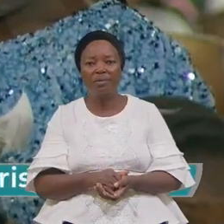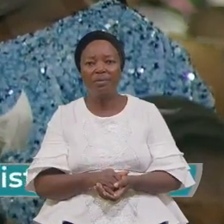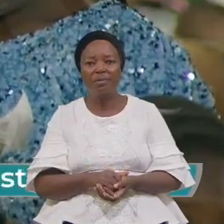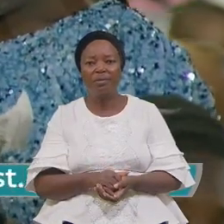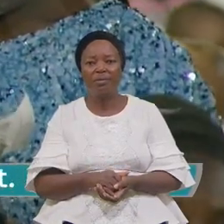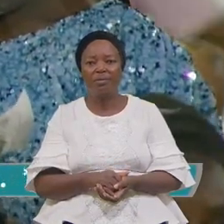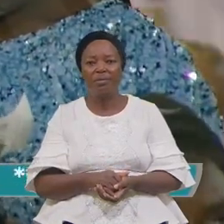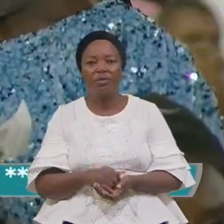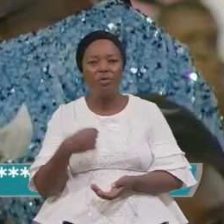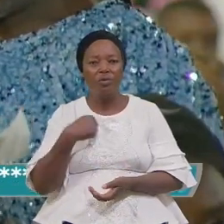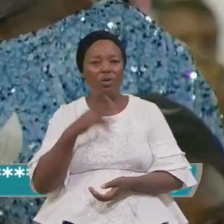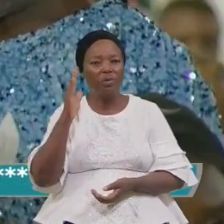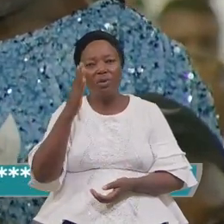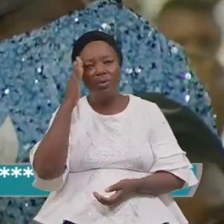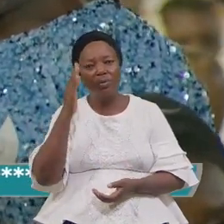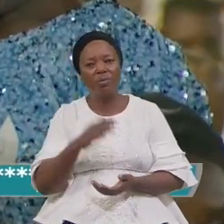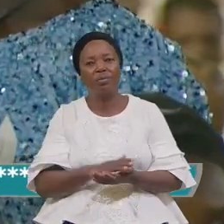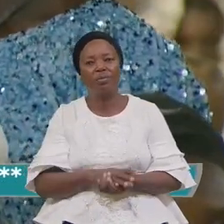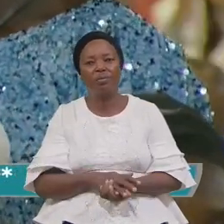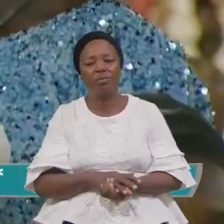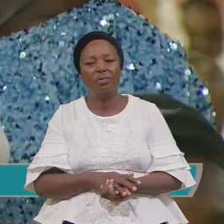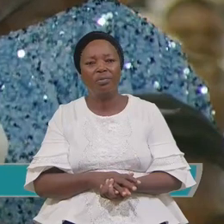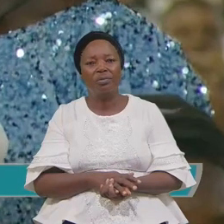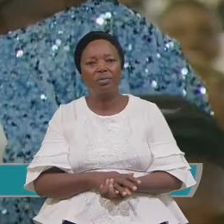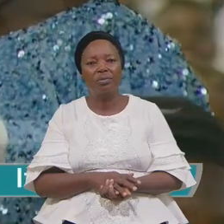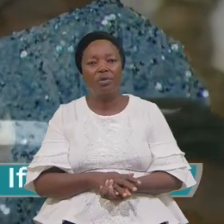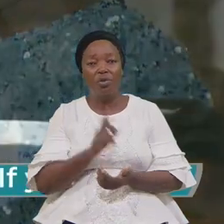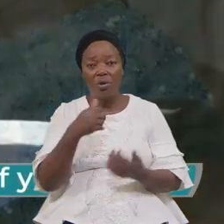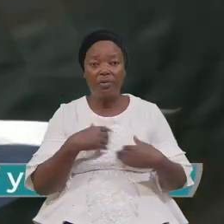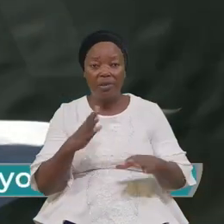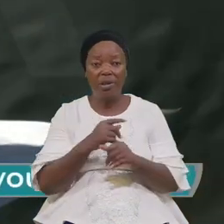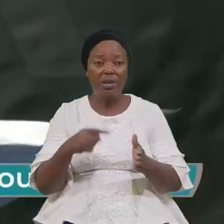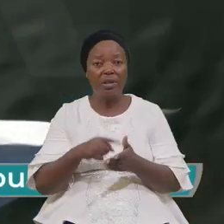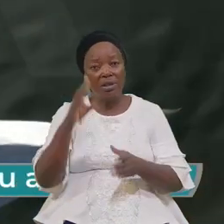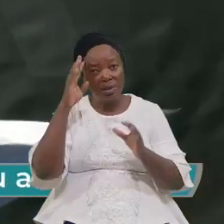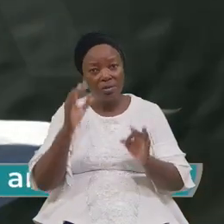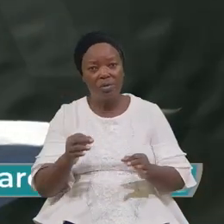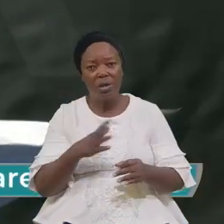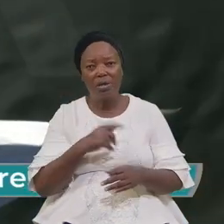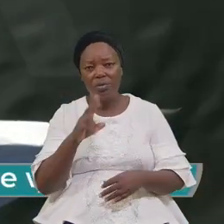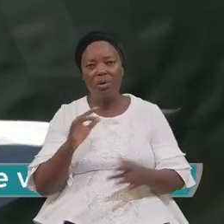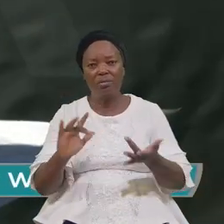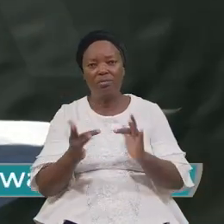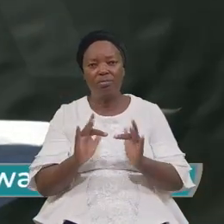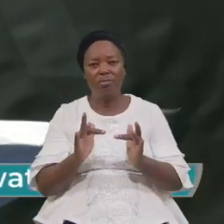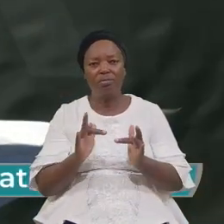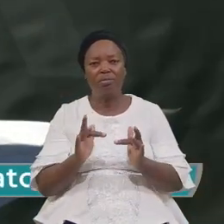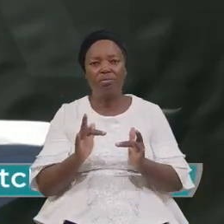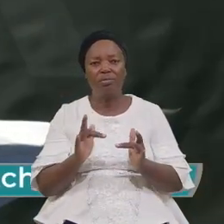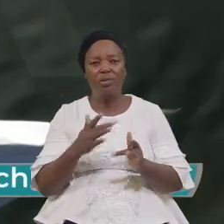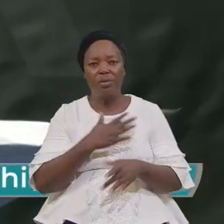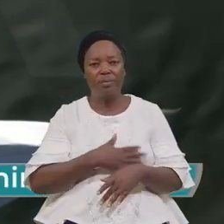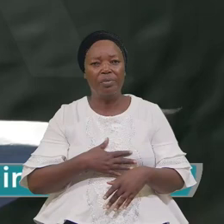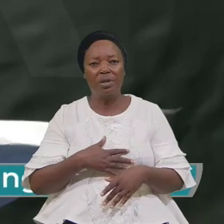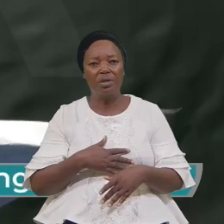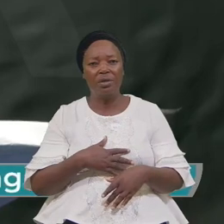we will know. If you have taken this decision and you are online, please check